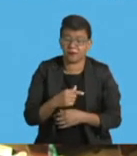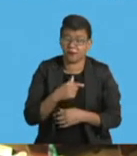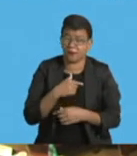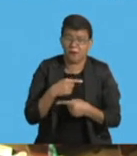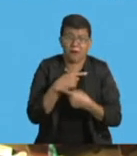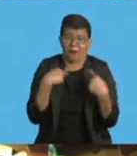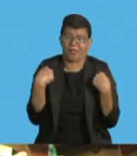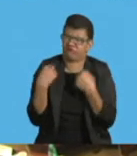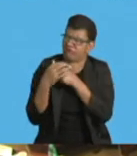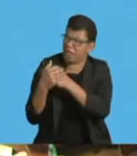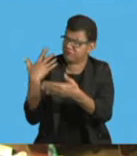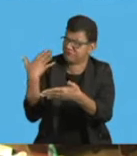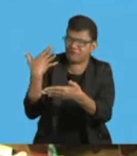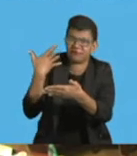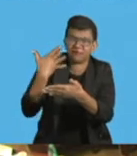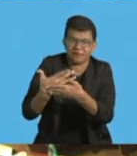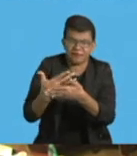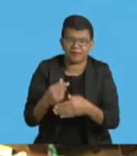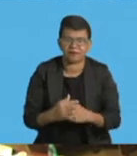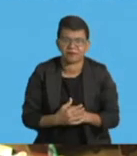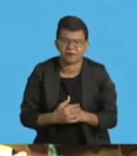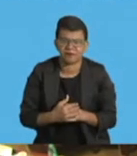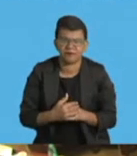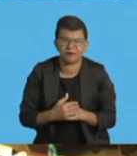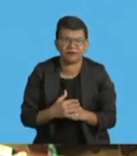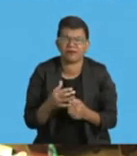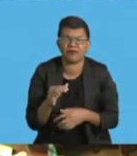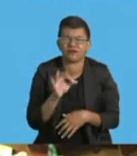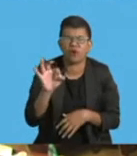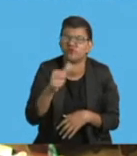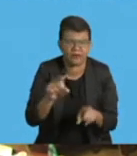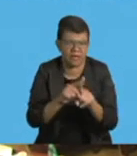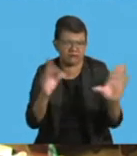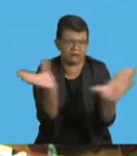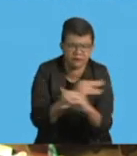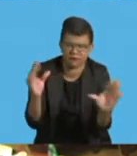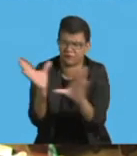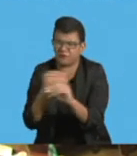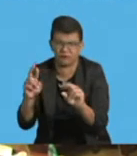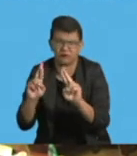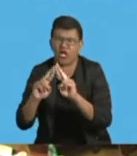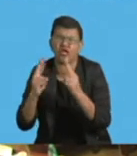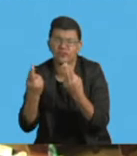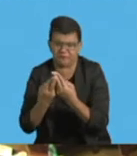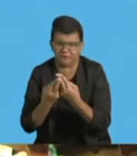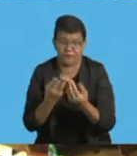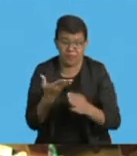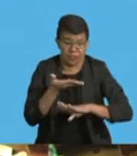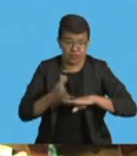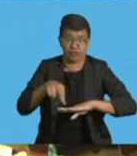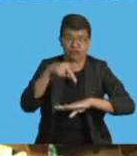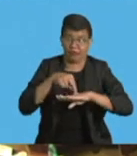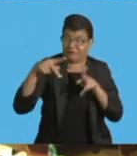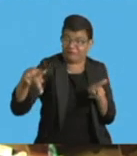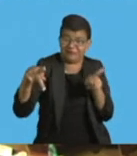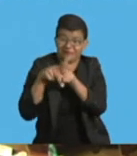allow any lasting damage to our relationship. The new regional partnership we have struck with Australia is called the